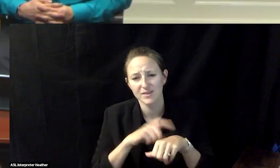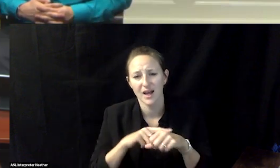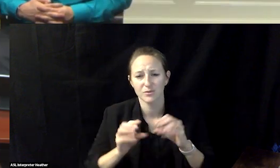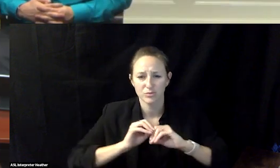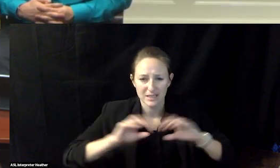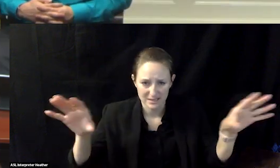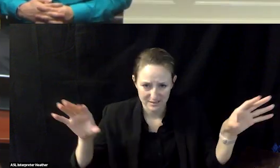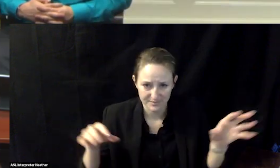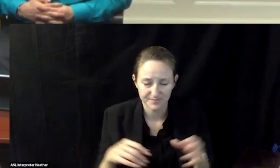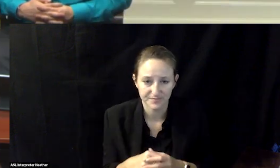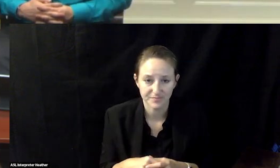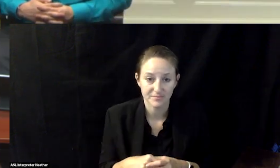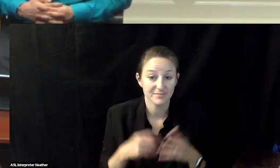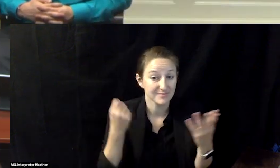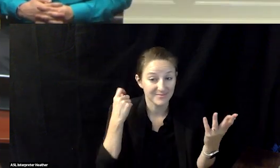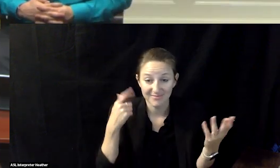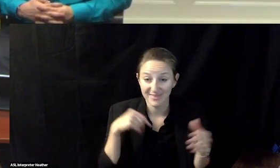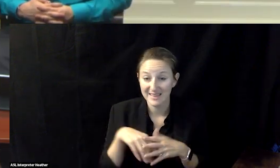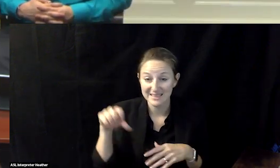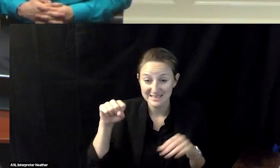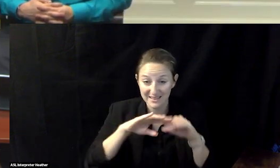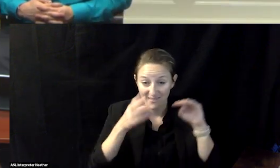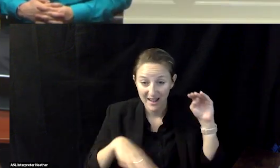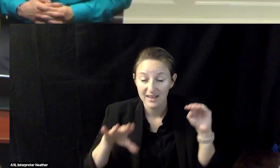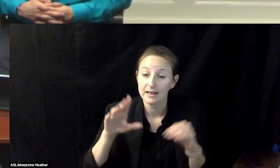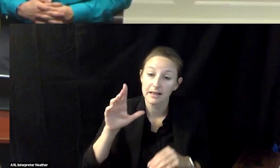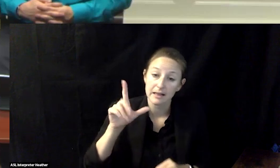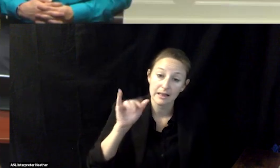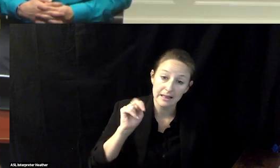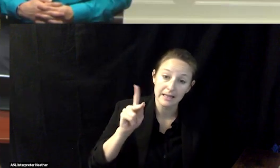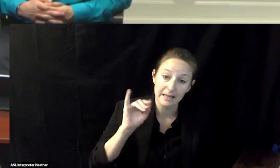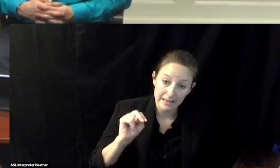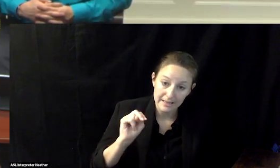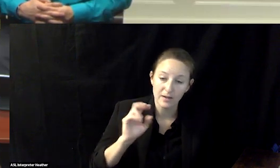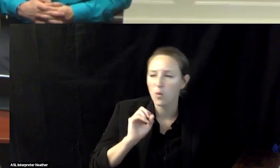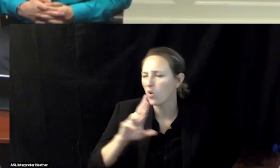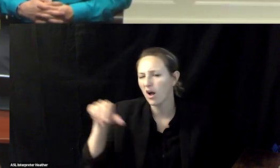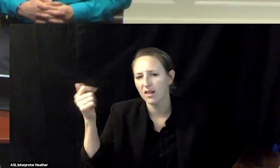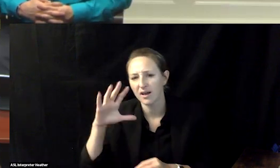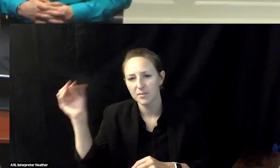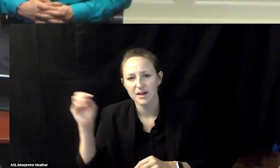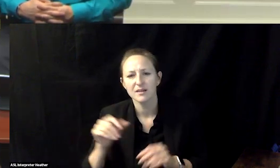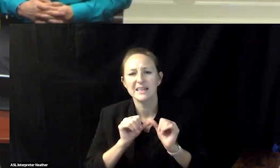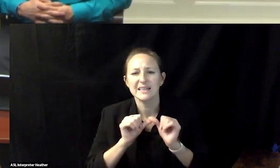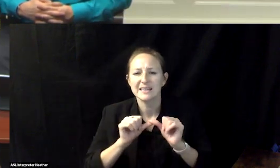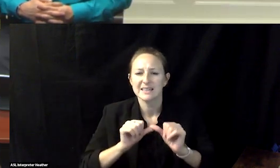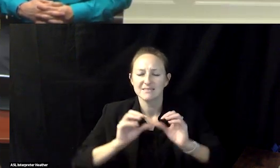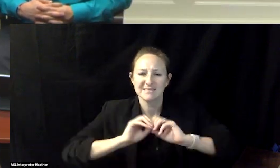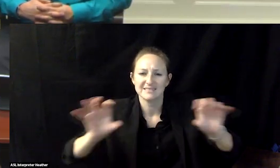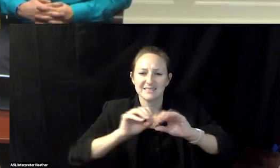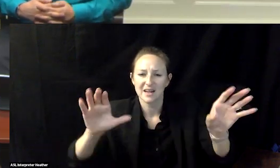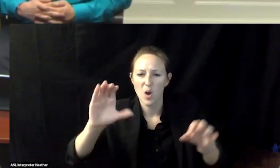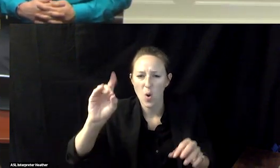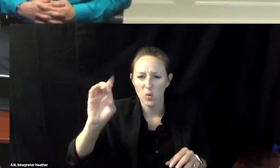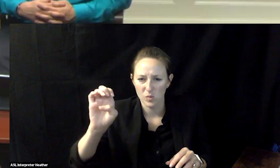in the Silicon Valley, whether it's LinkedIn or anywhere else, you're continuously releasing code.